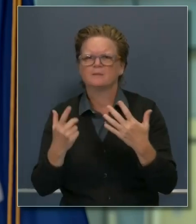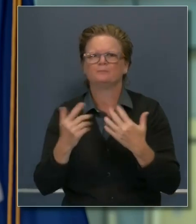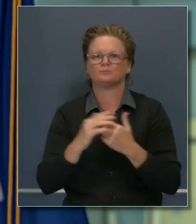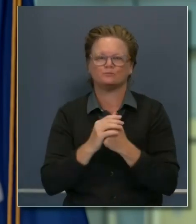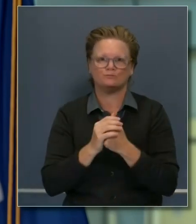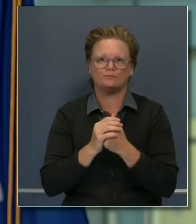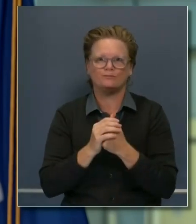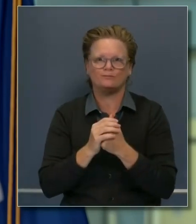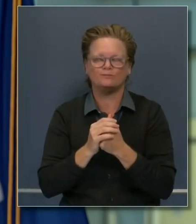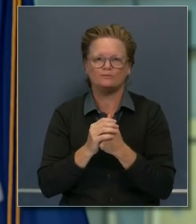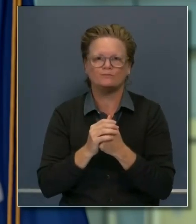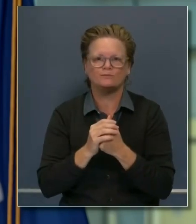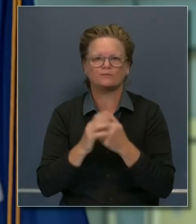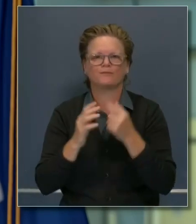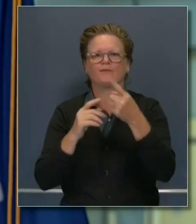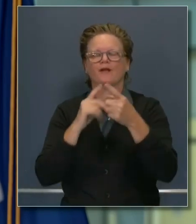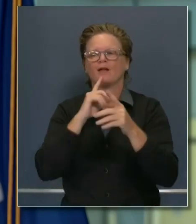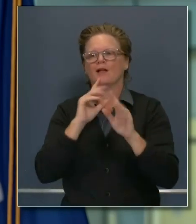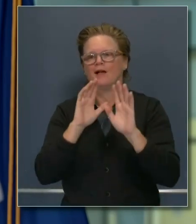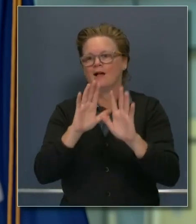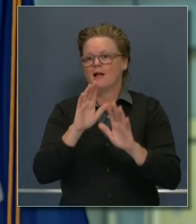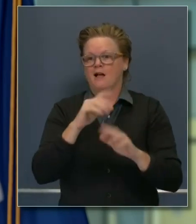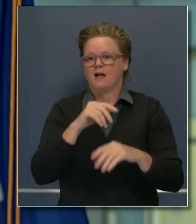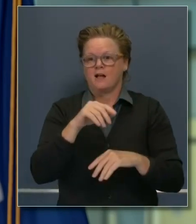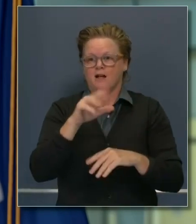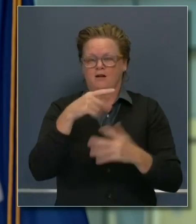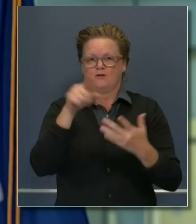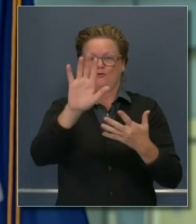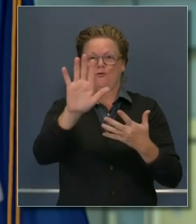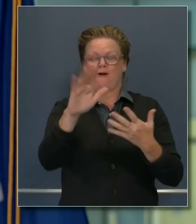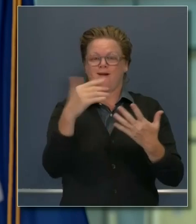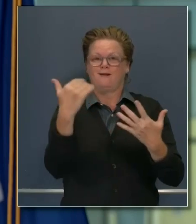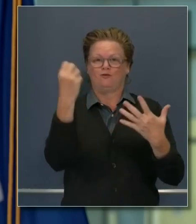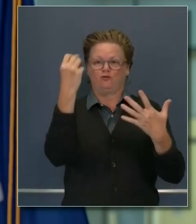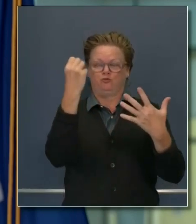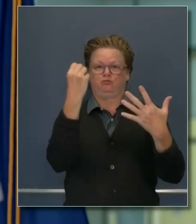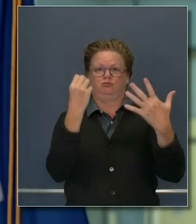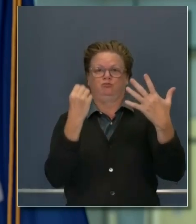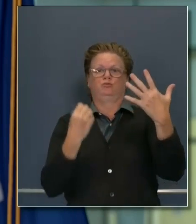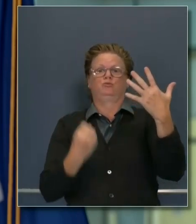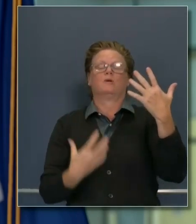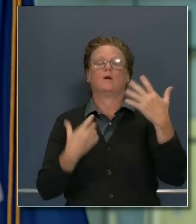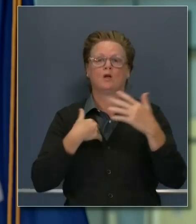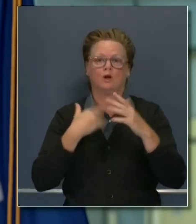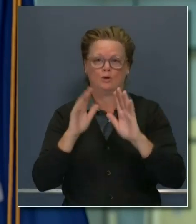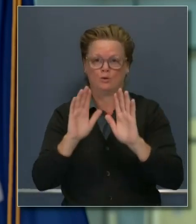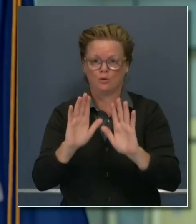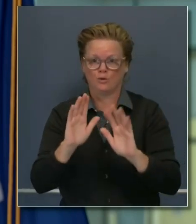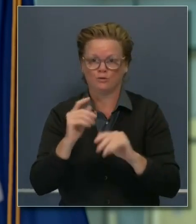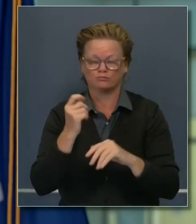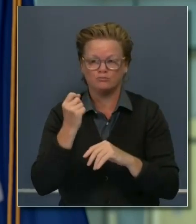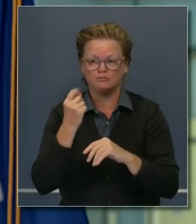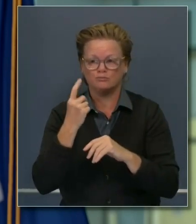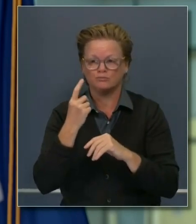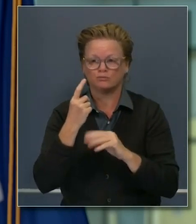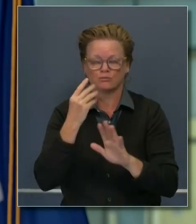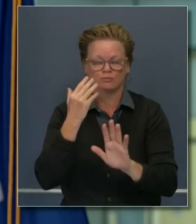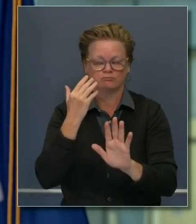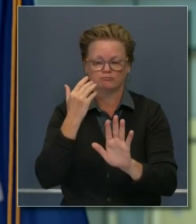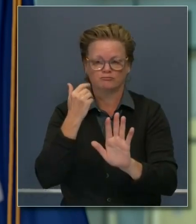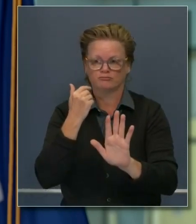details of your question, and let me, and I don't mean this to be flippant or dismissive, quite the contrary. As many of you